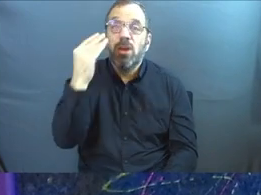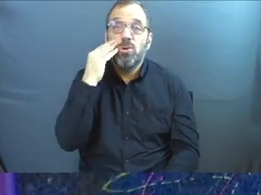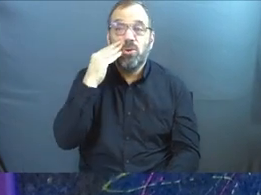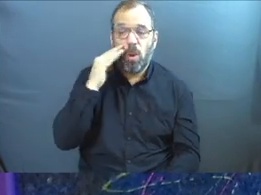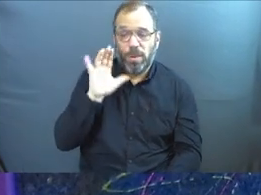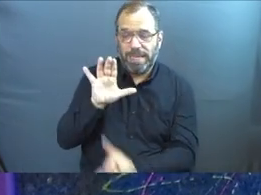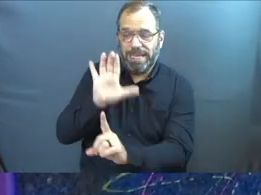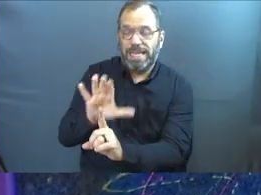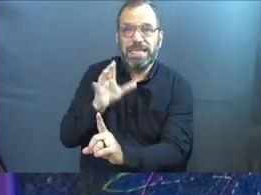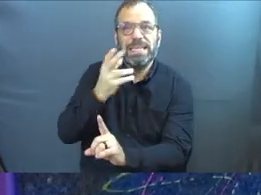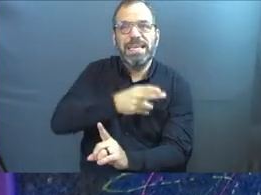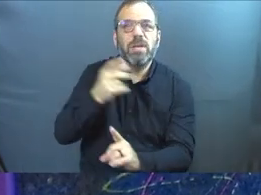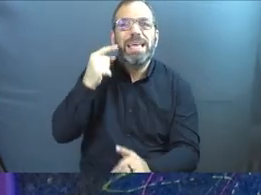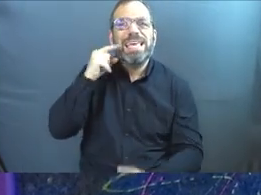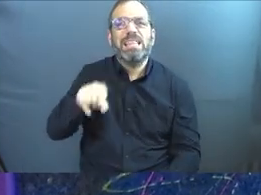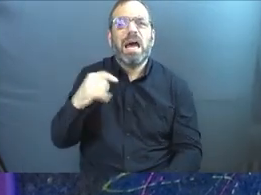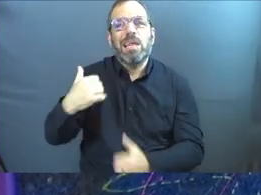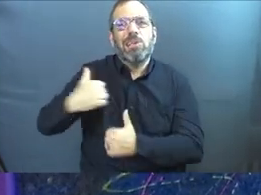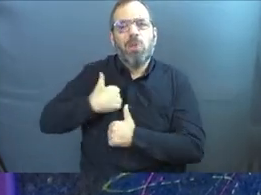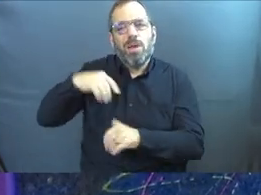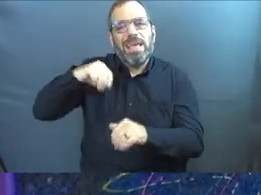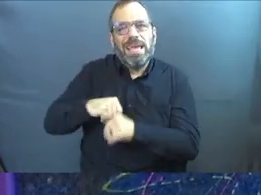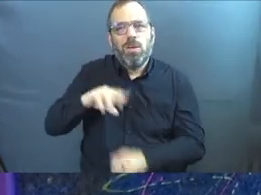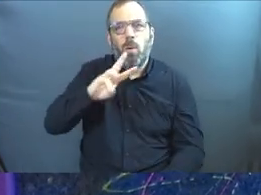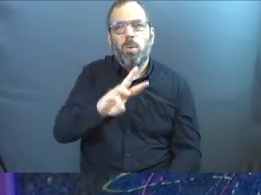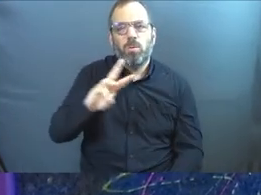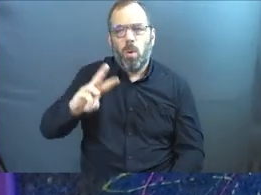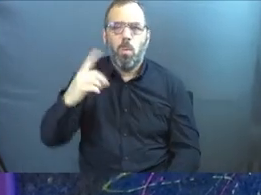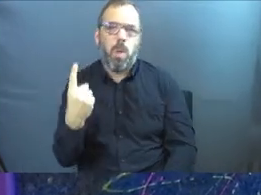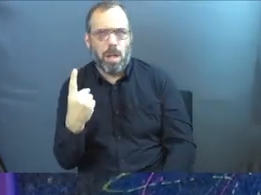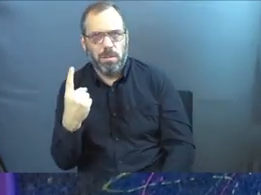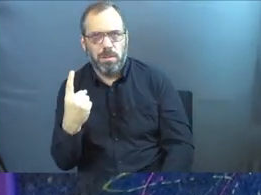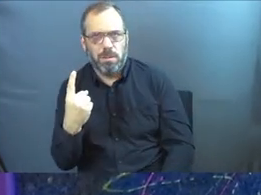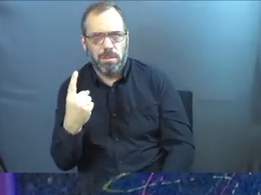about his history, he actually fought. He was a soldier in World War I.